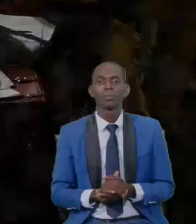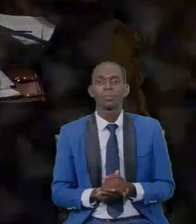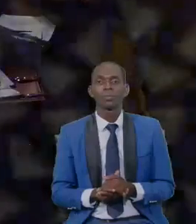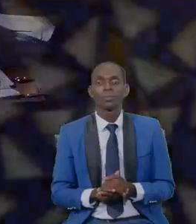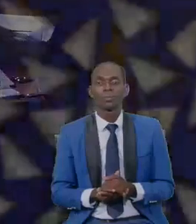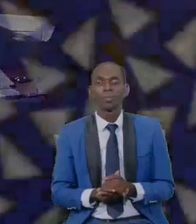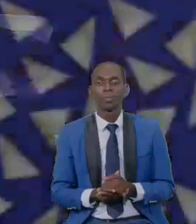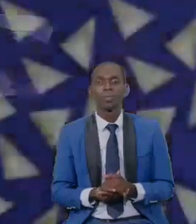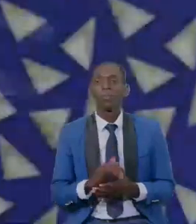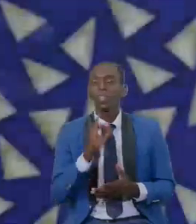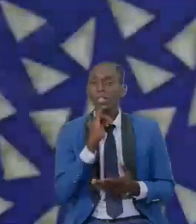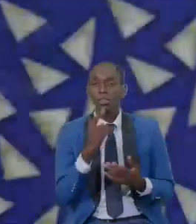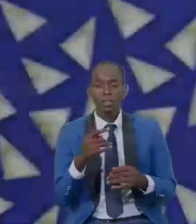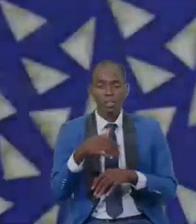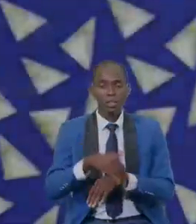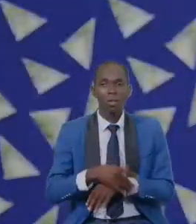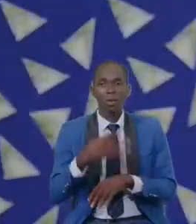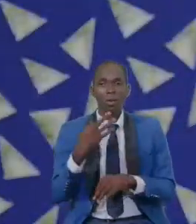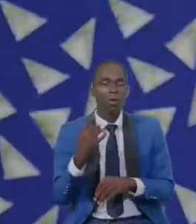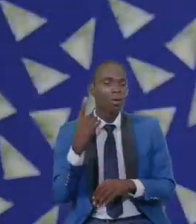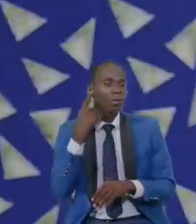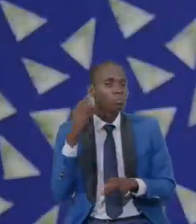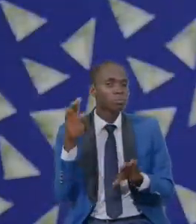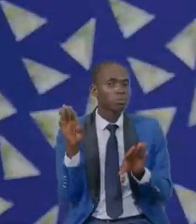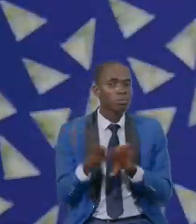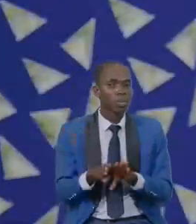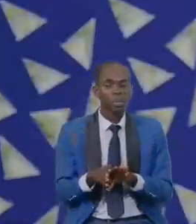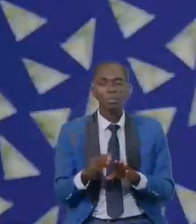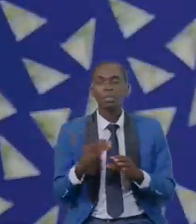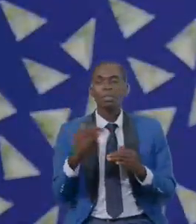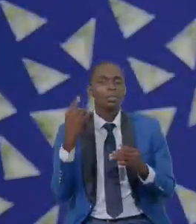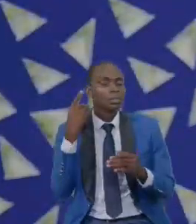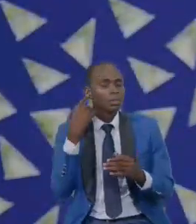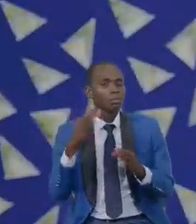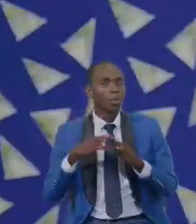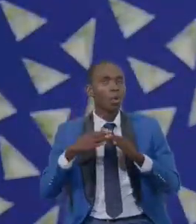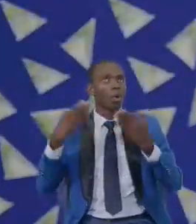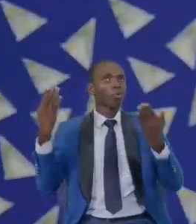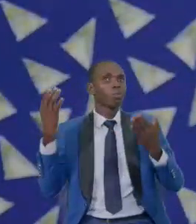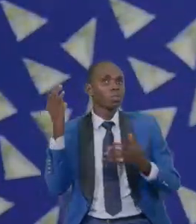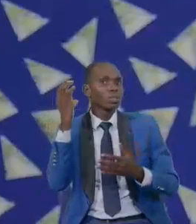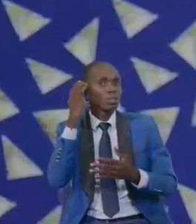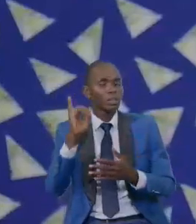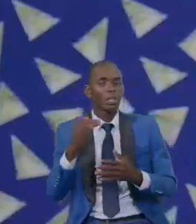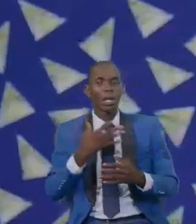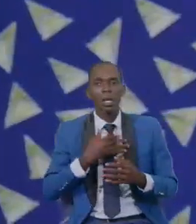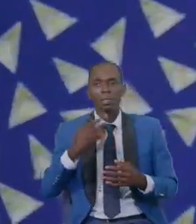In the night of deaf and dumb hearing and speaking.